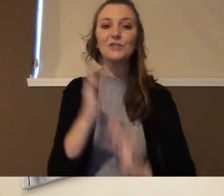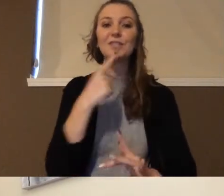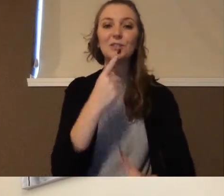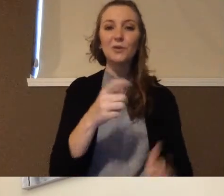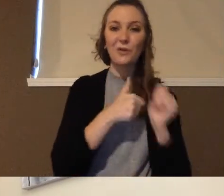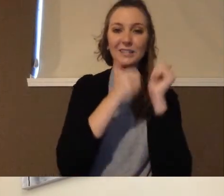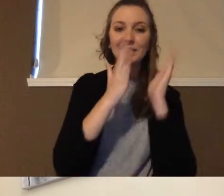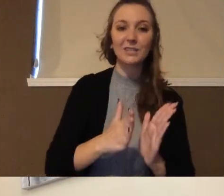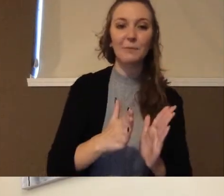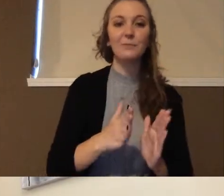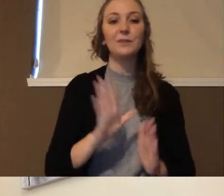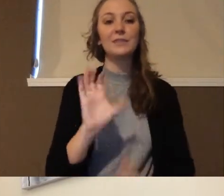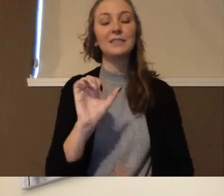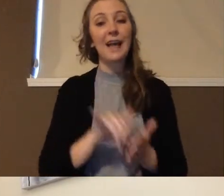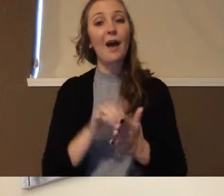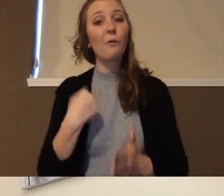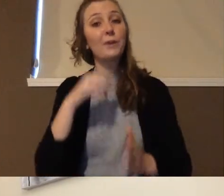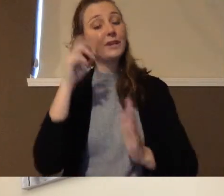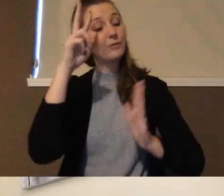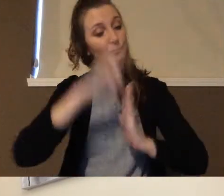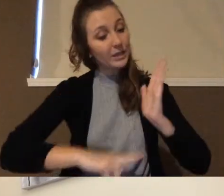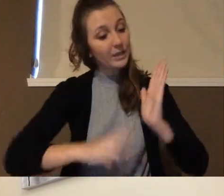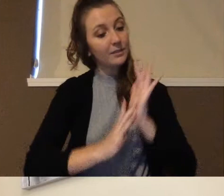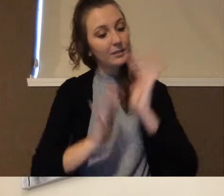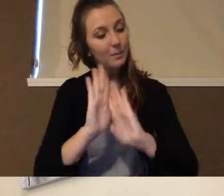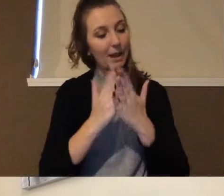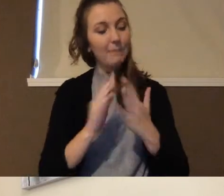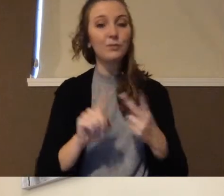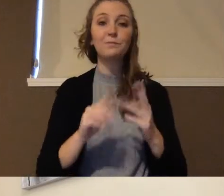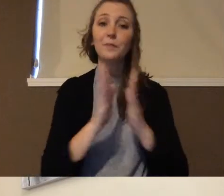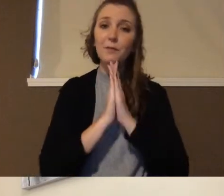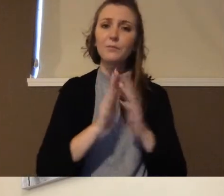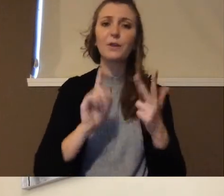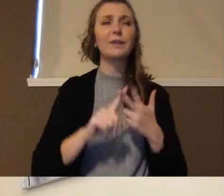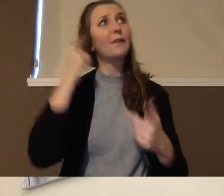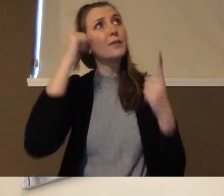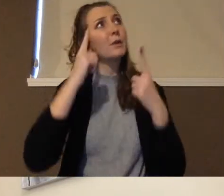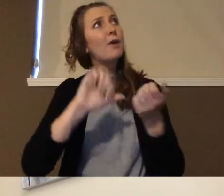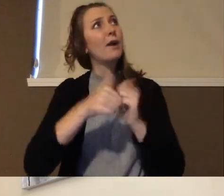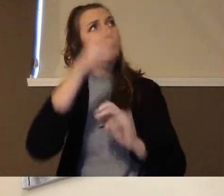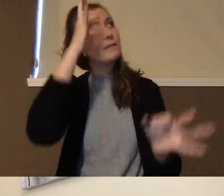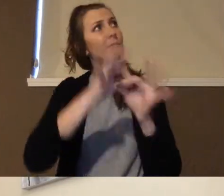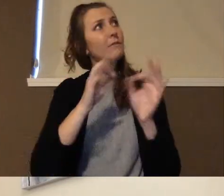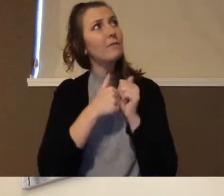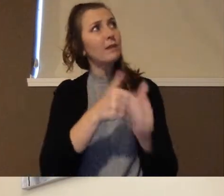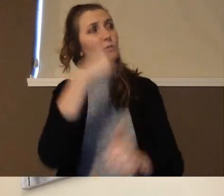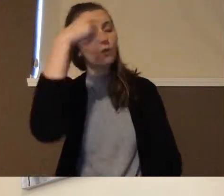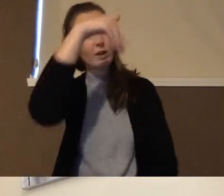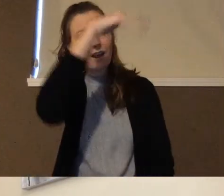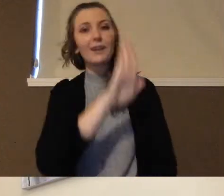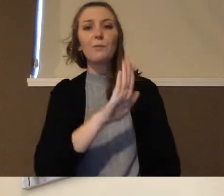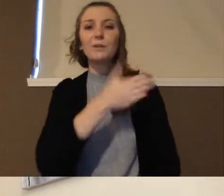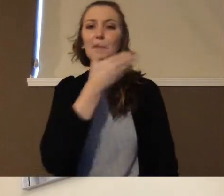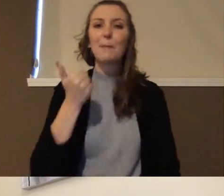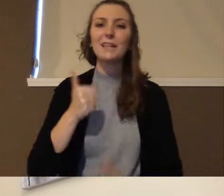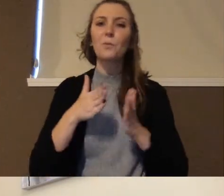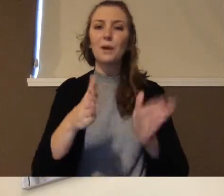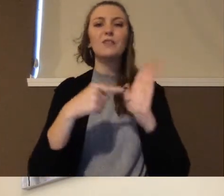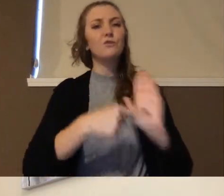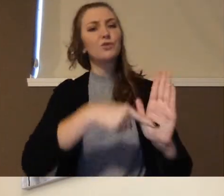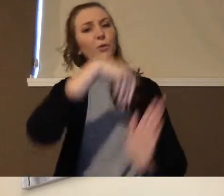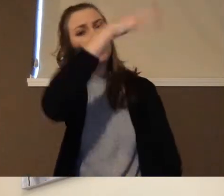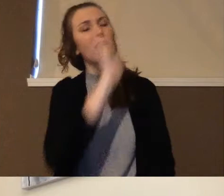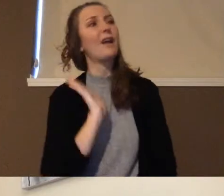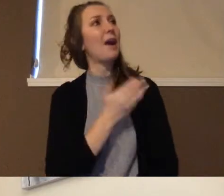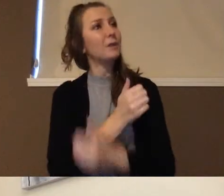and pray and think about how to be faithful to God and think about what are the best ways to show God's love through our lives and our choices and our behaviors